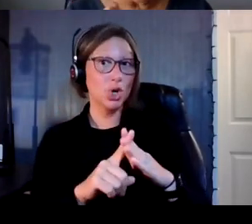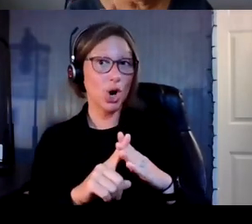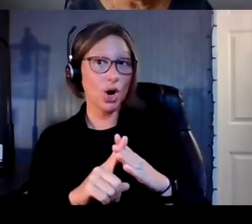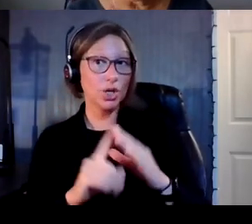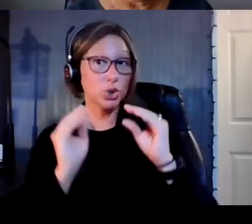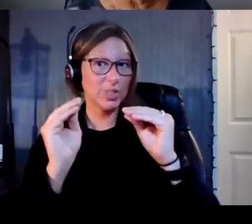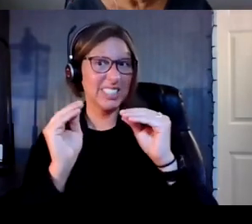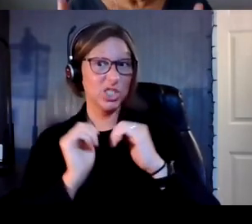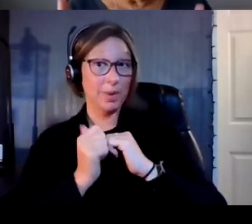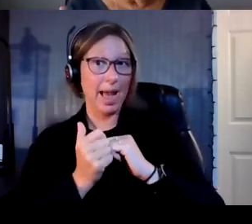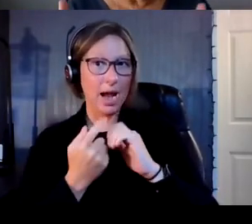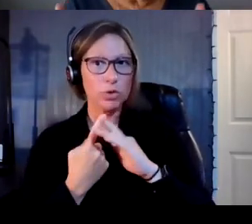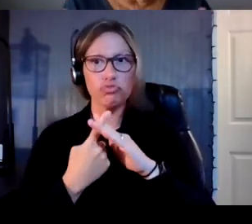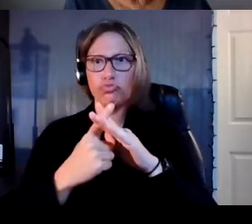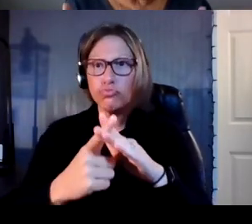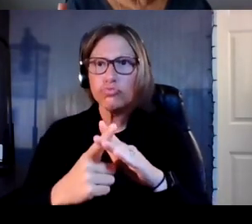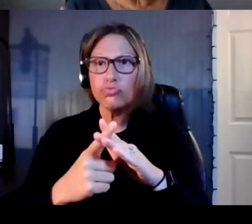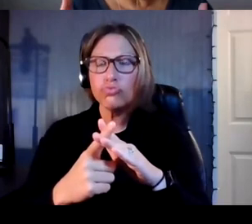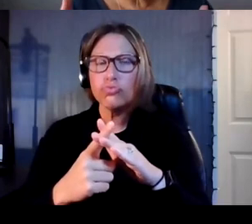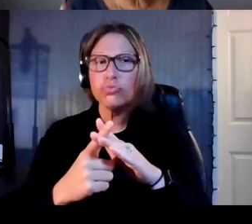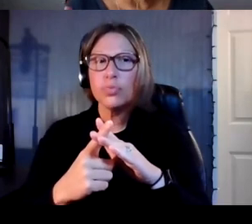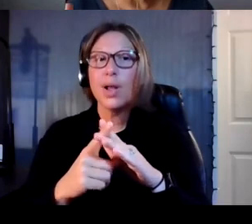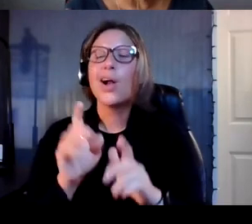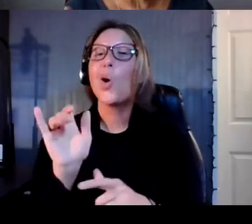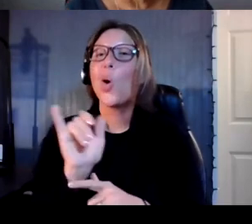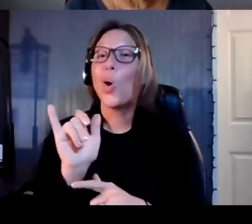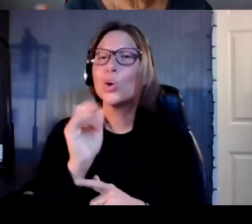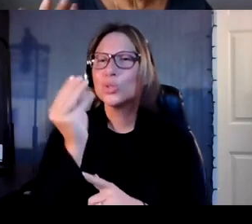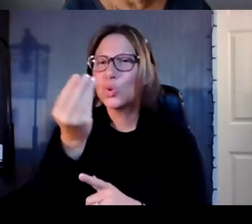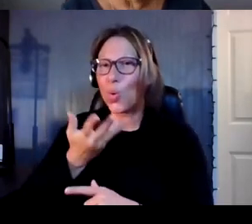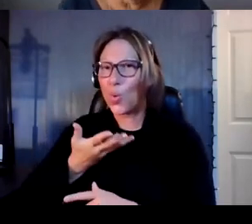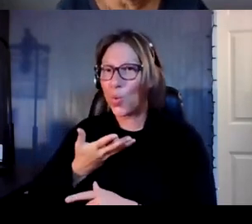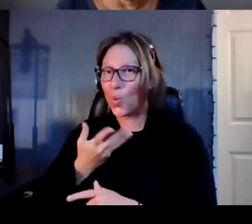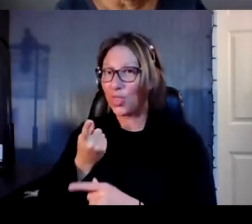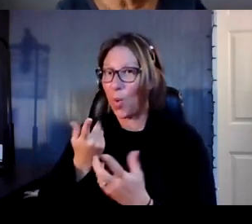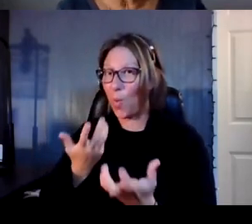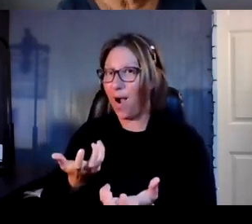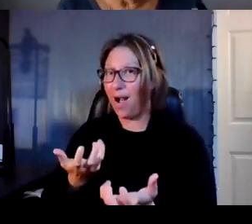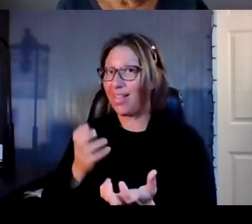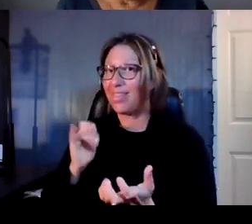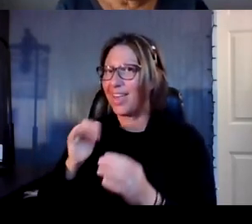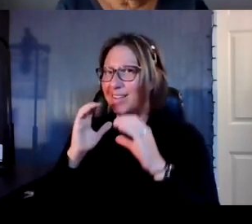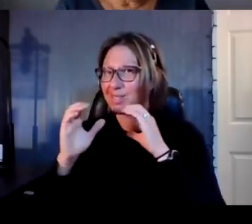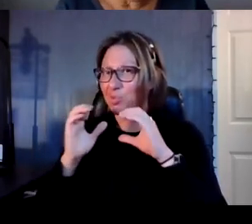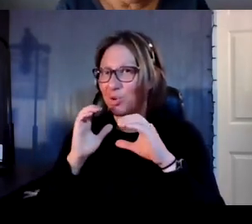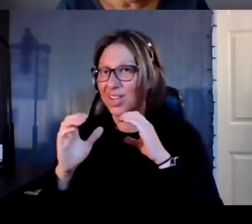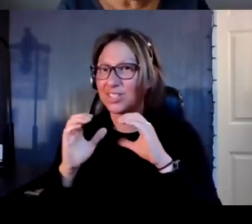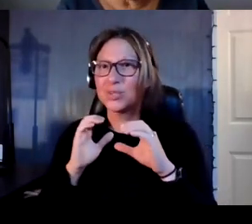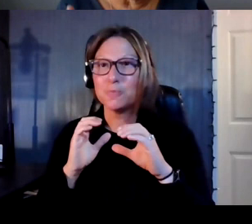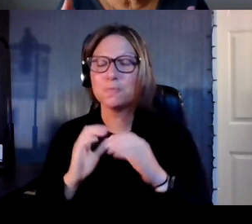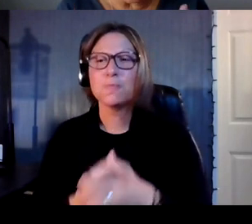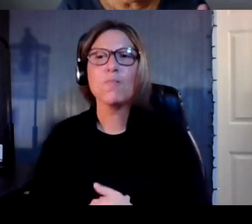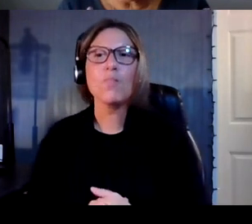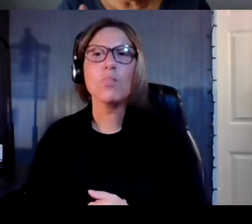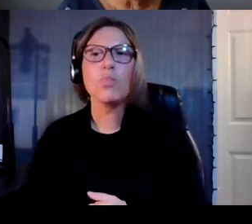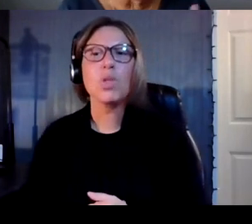how to initiate, but they're also letting us know what they want. That's communication. And we go from